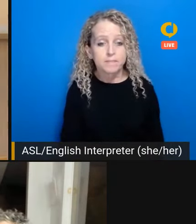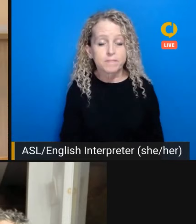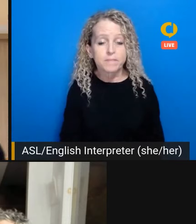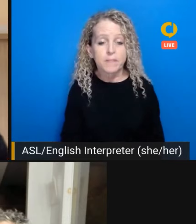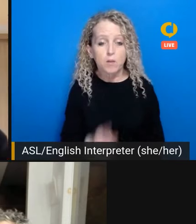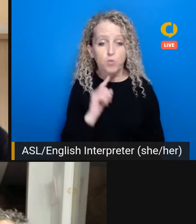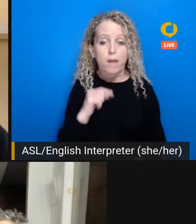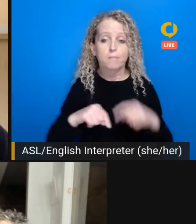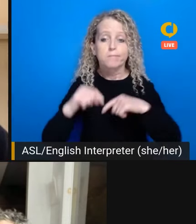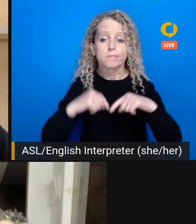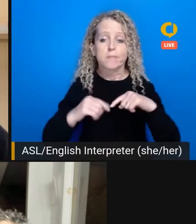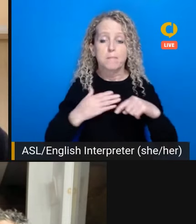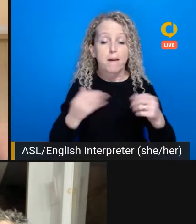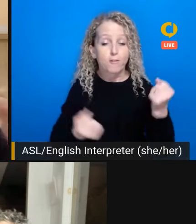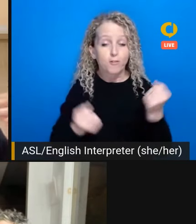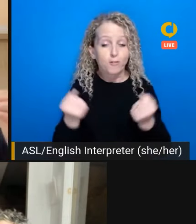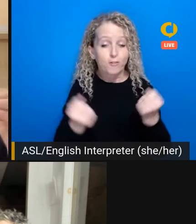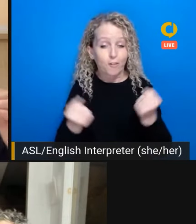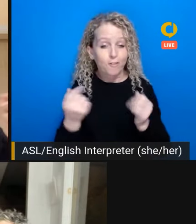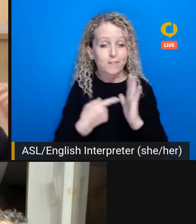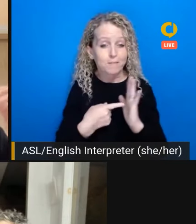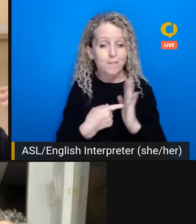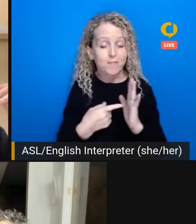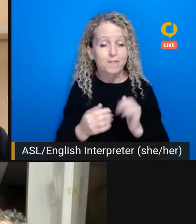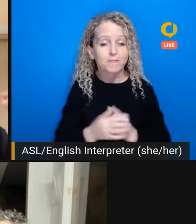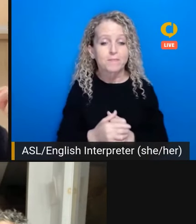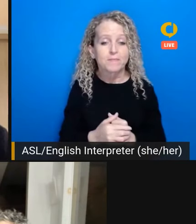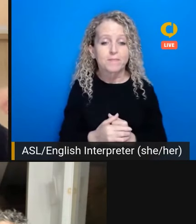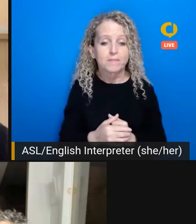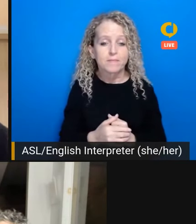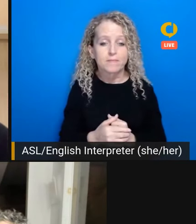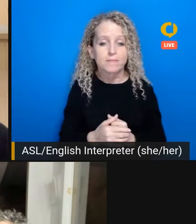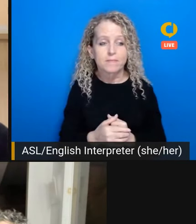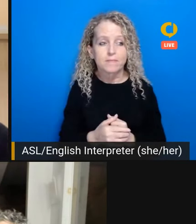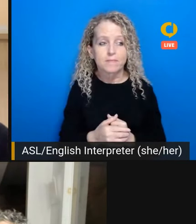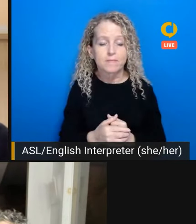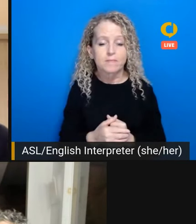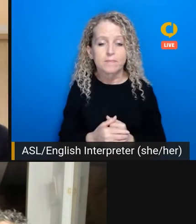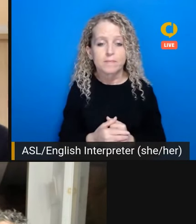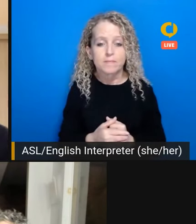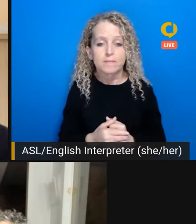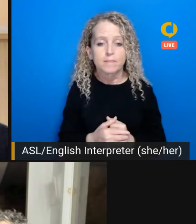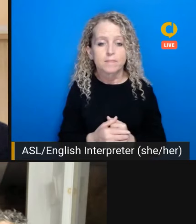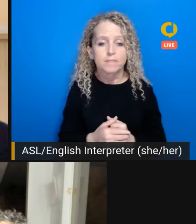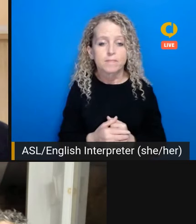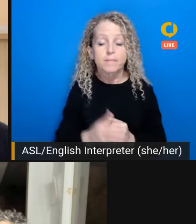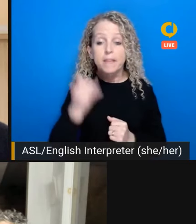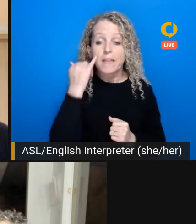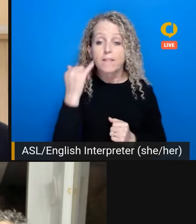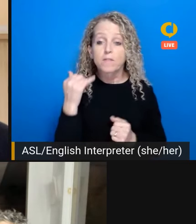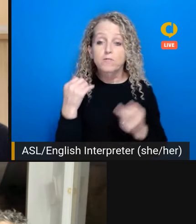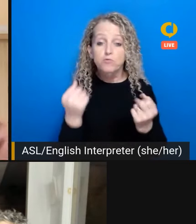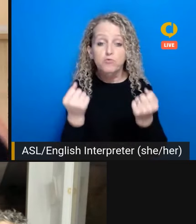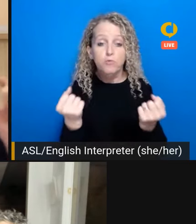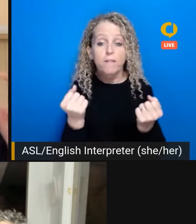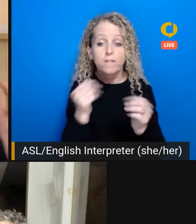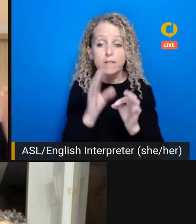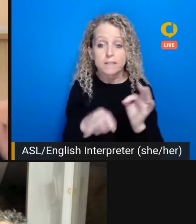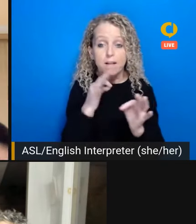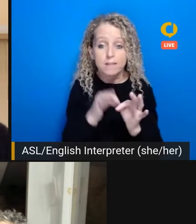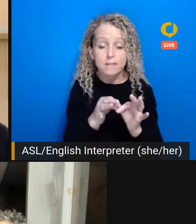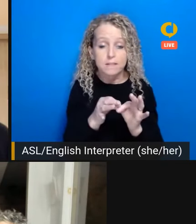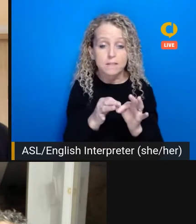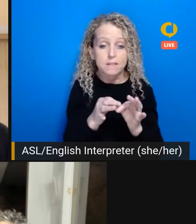car example, right? When we are going through our driving test, no